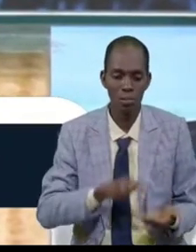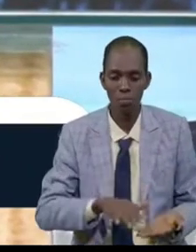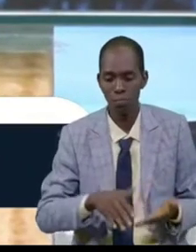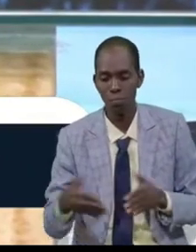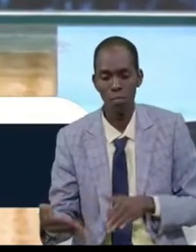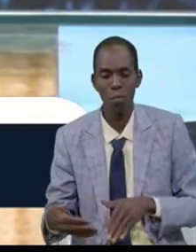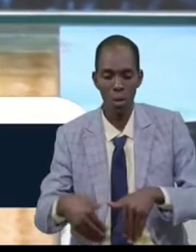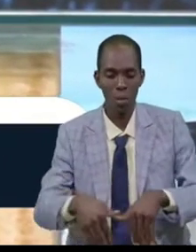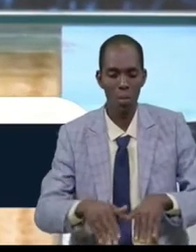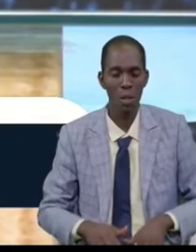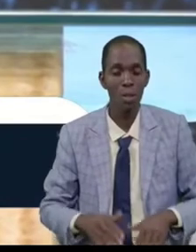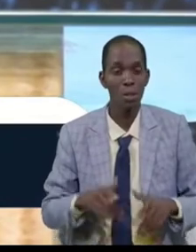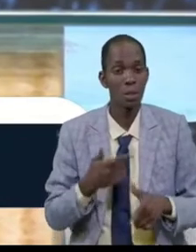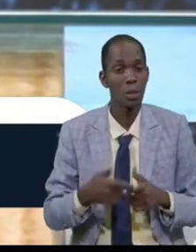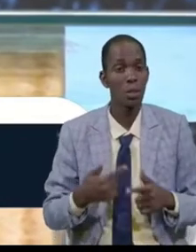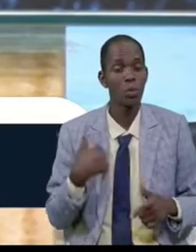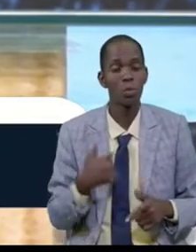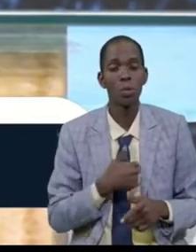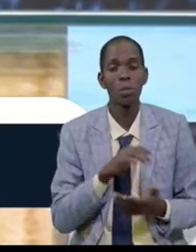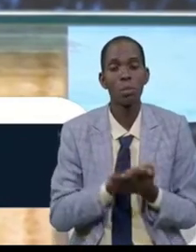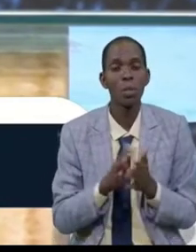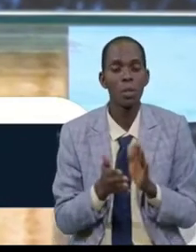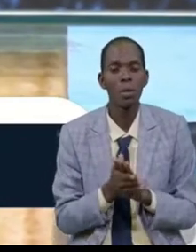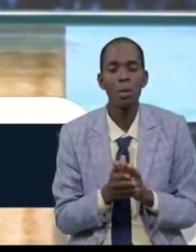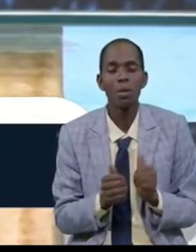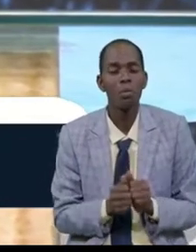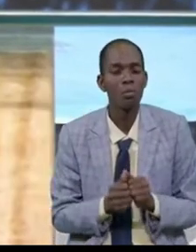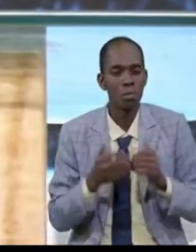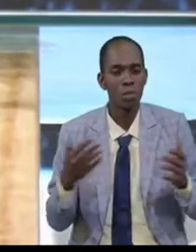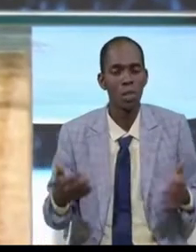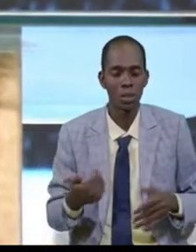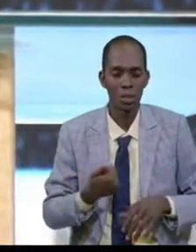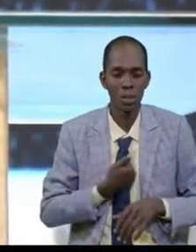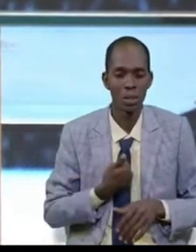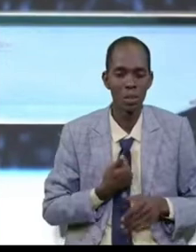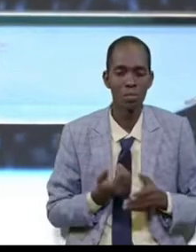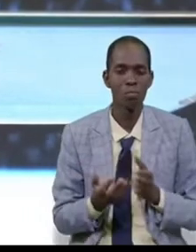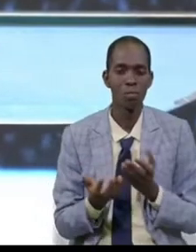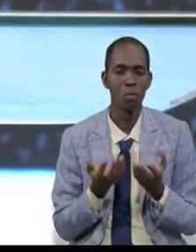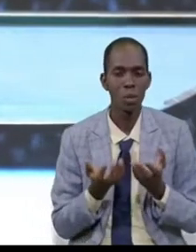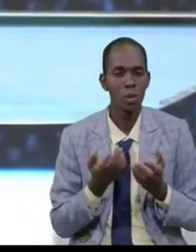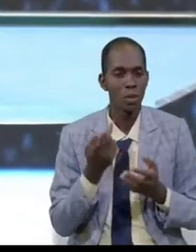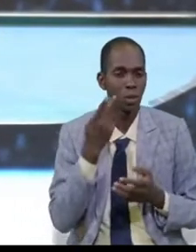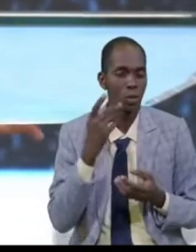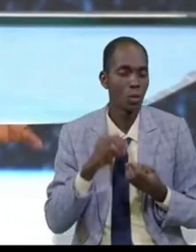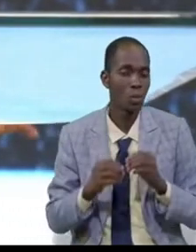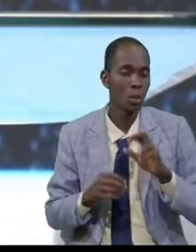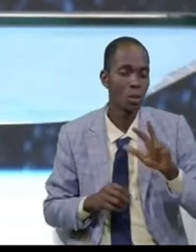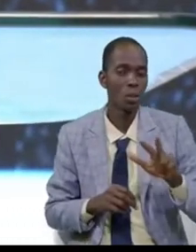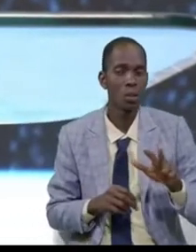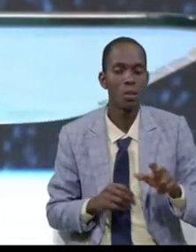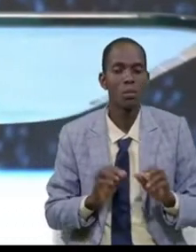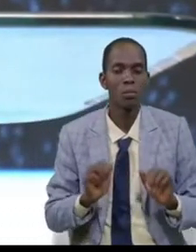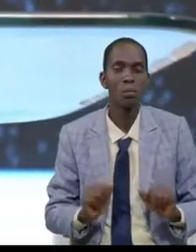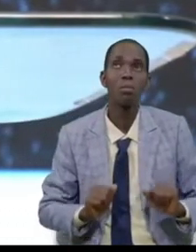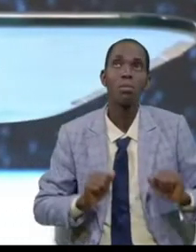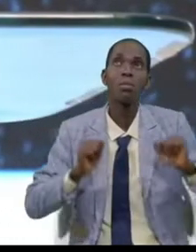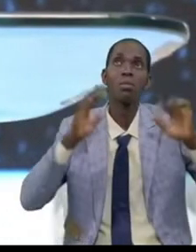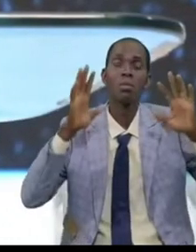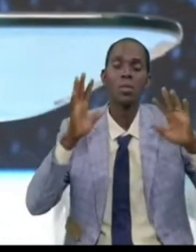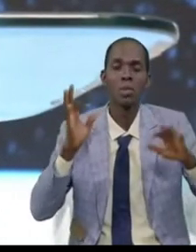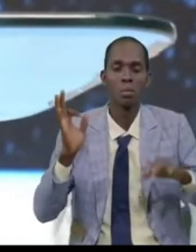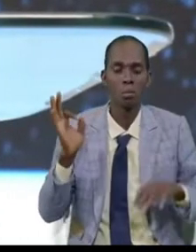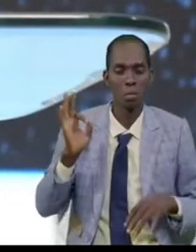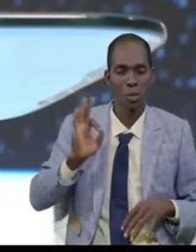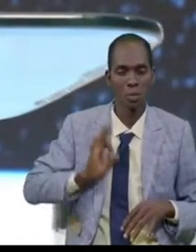we become selfless and godly. Number three, consecrated, beneficial